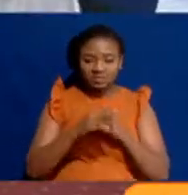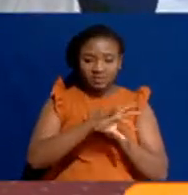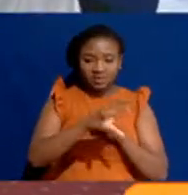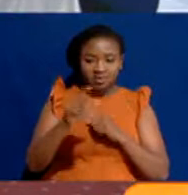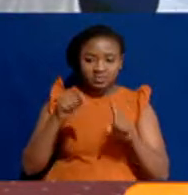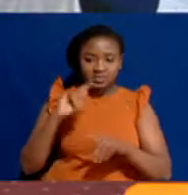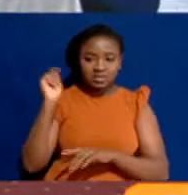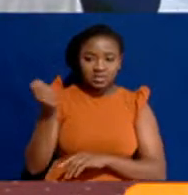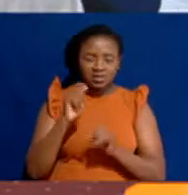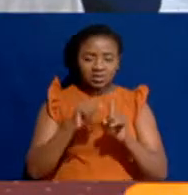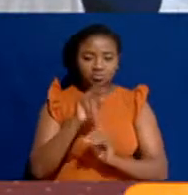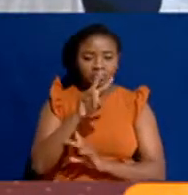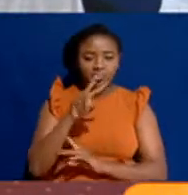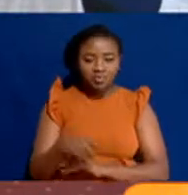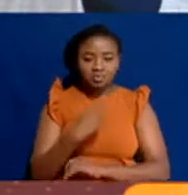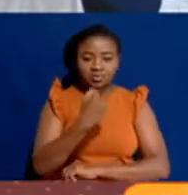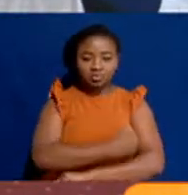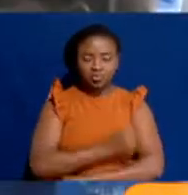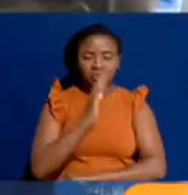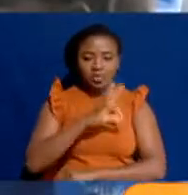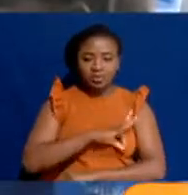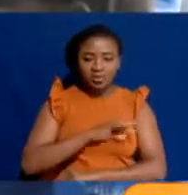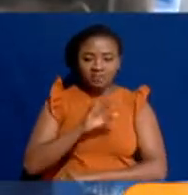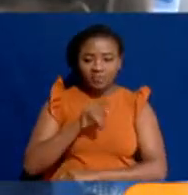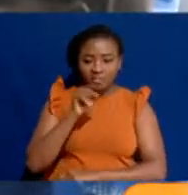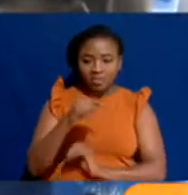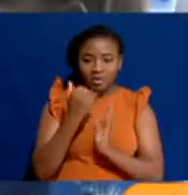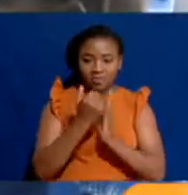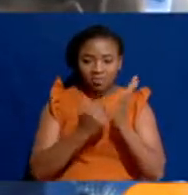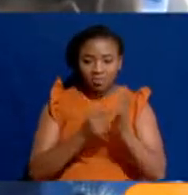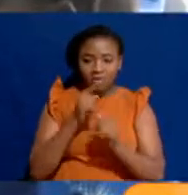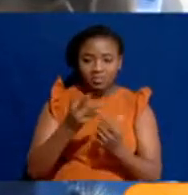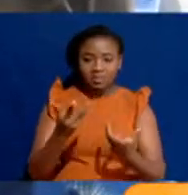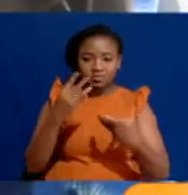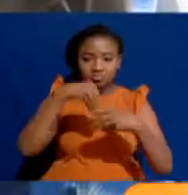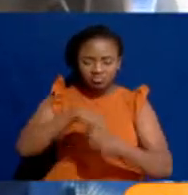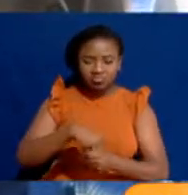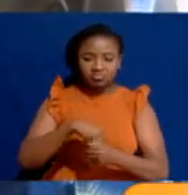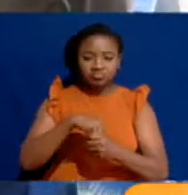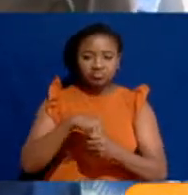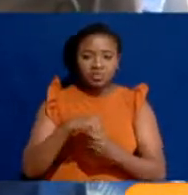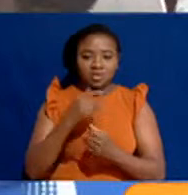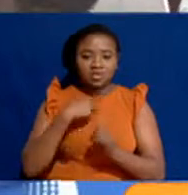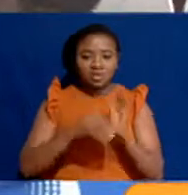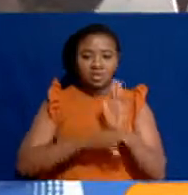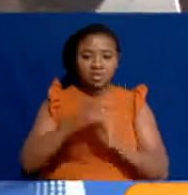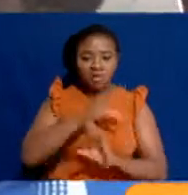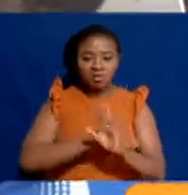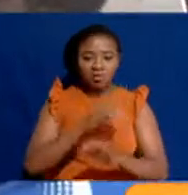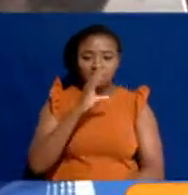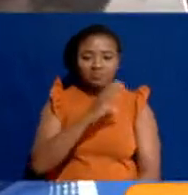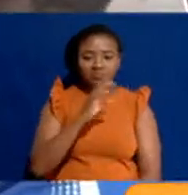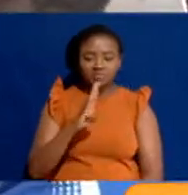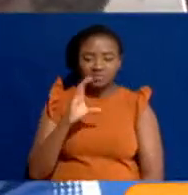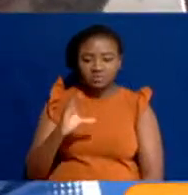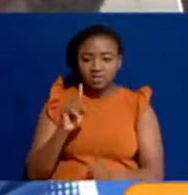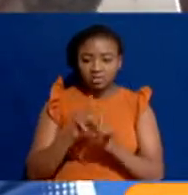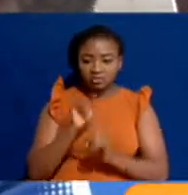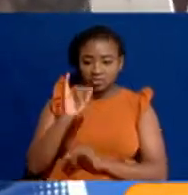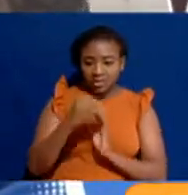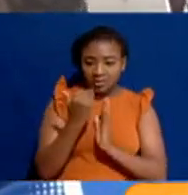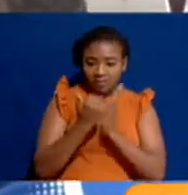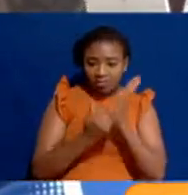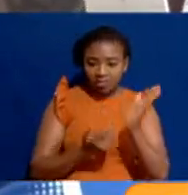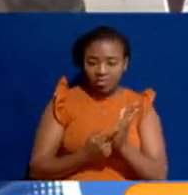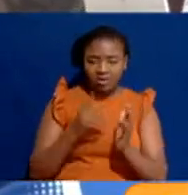Over 2,000 schools are set to benefit from the program that has been incorporated in competence-based curriculum CBC. The program is a